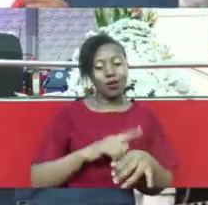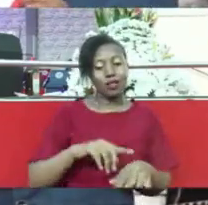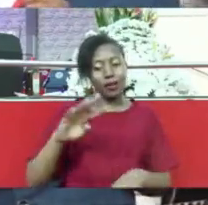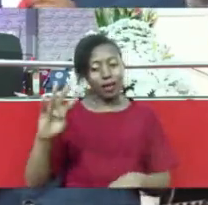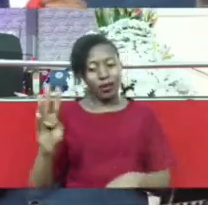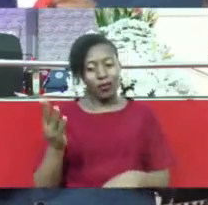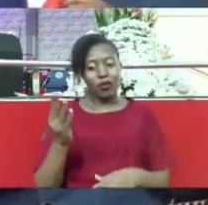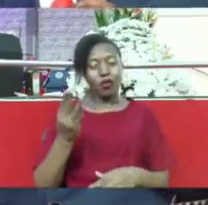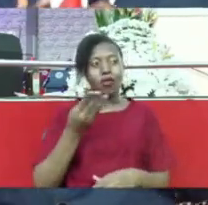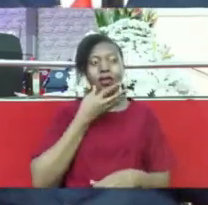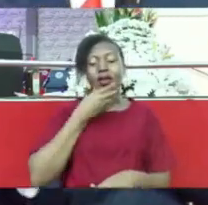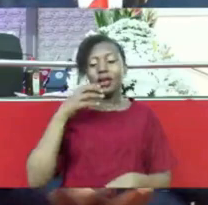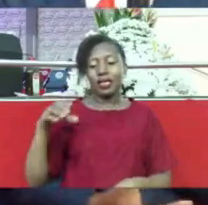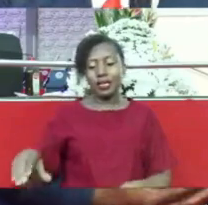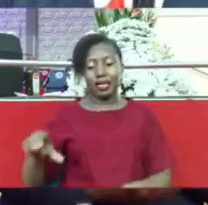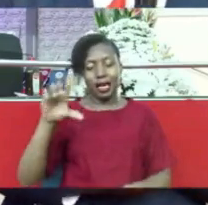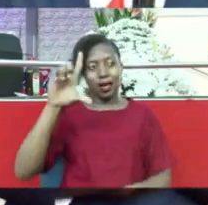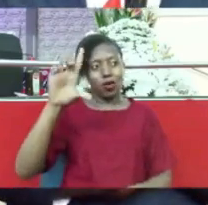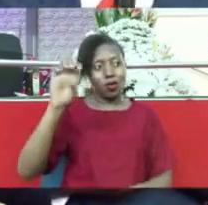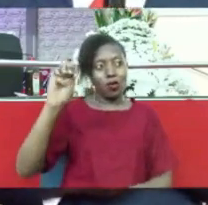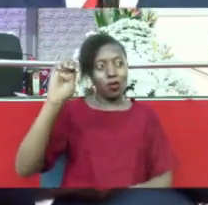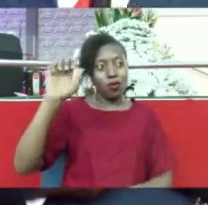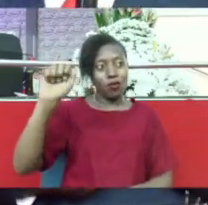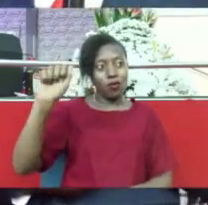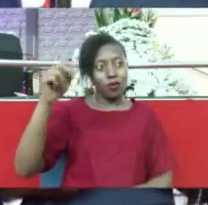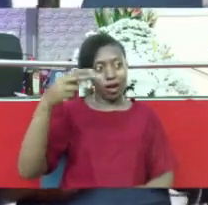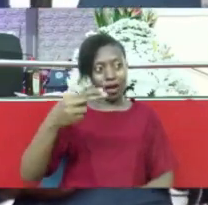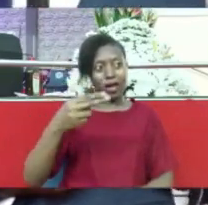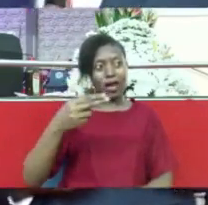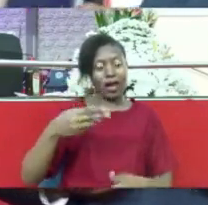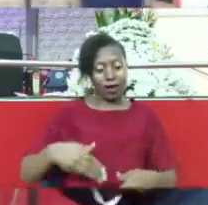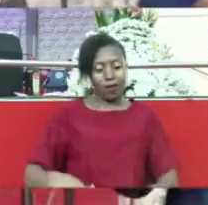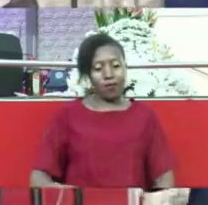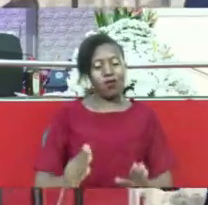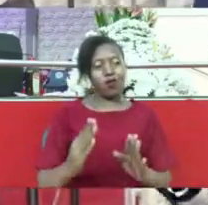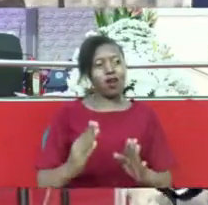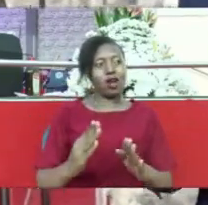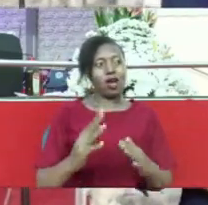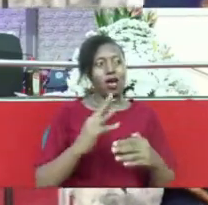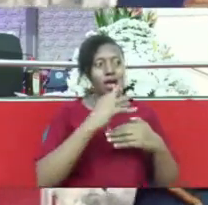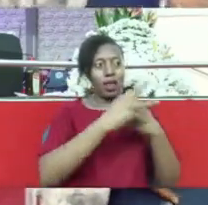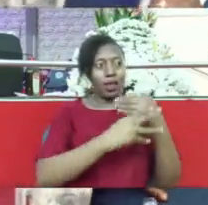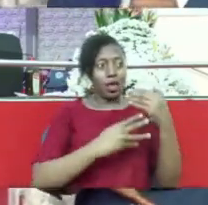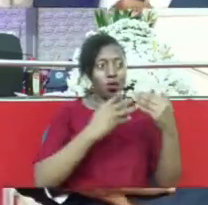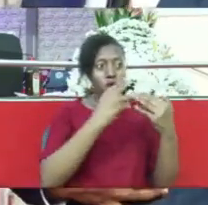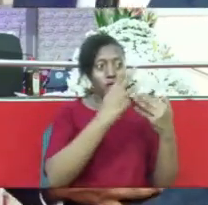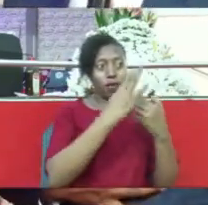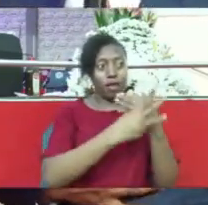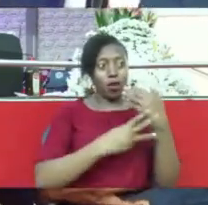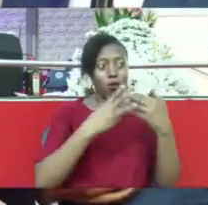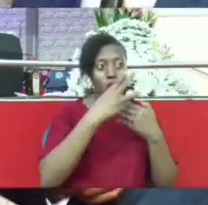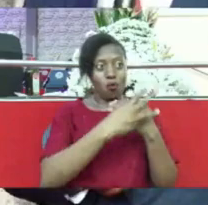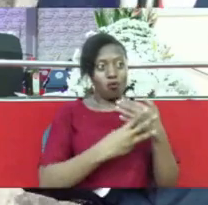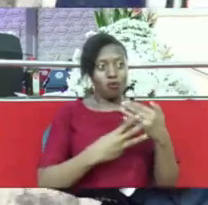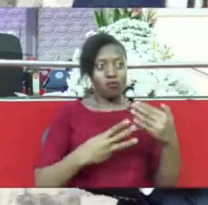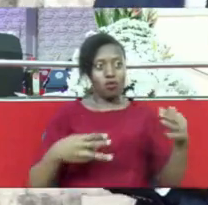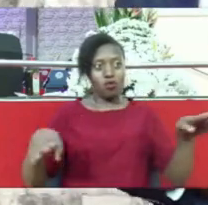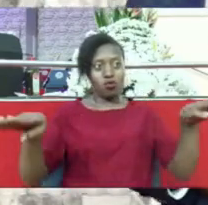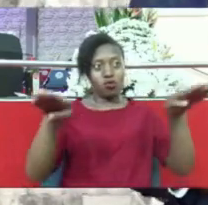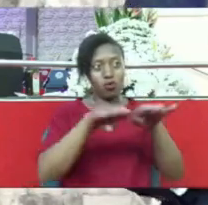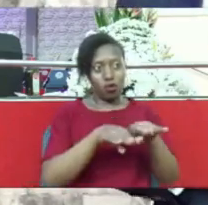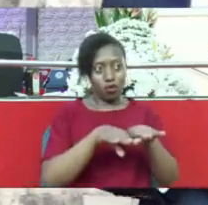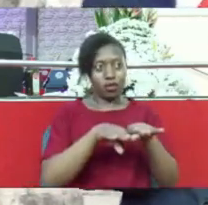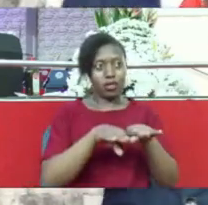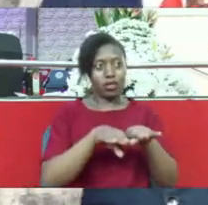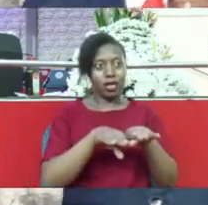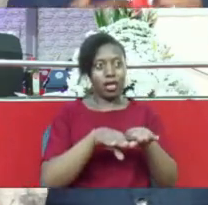of Leah. Walipopata mtoto wa nne pale kwa Leah. Her womb was closed. Na wakafunga tumbo lake la kupata uzazi. She could not get